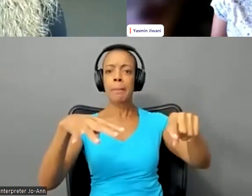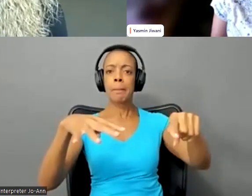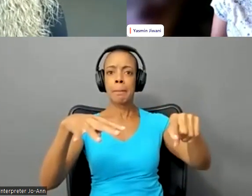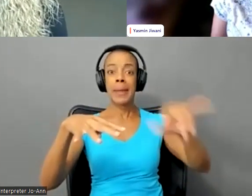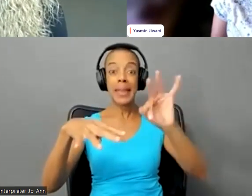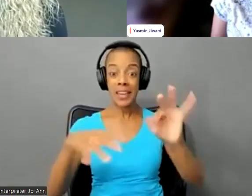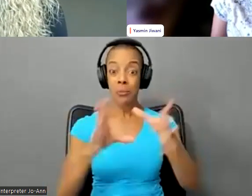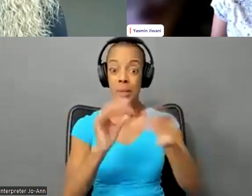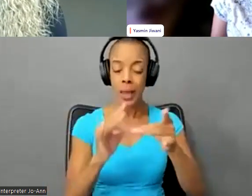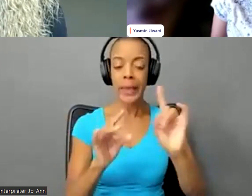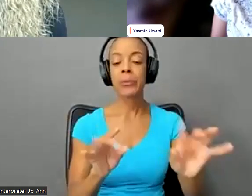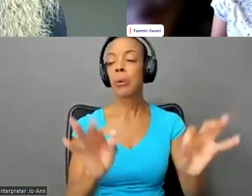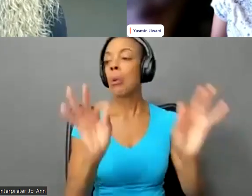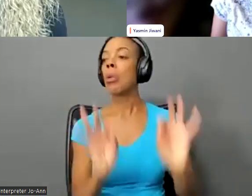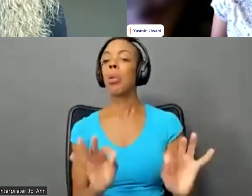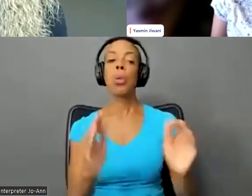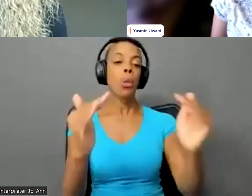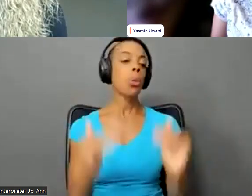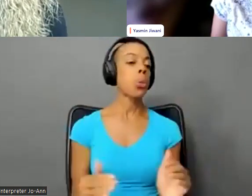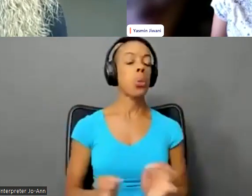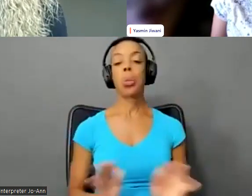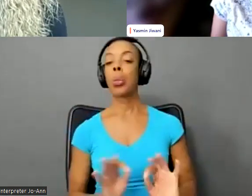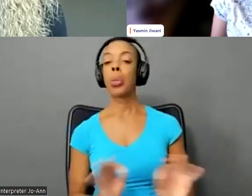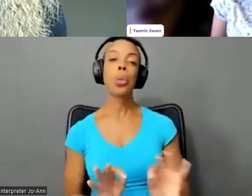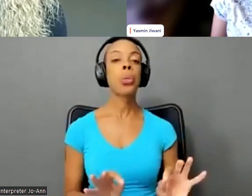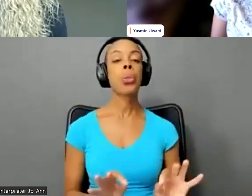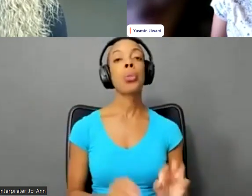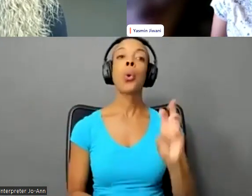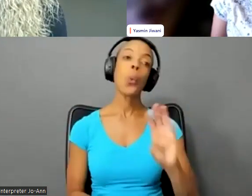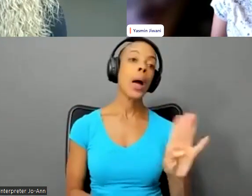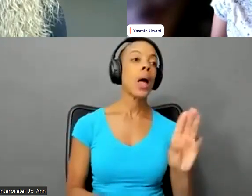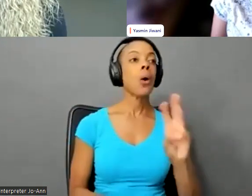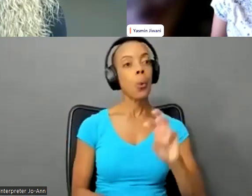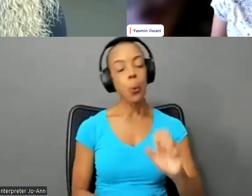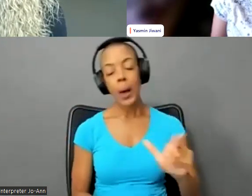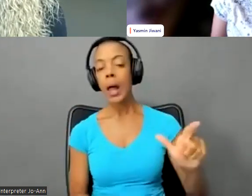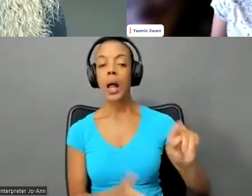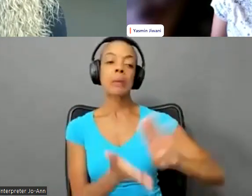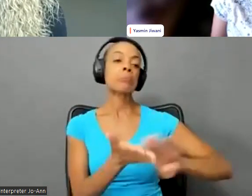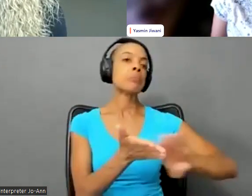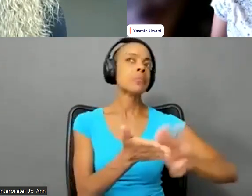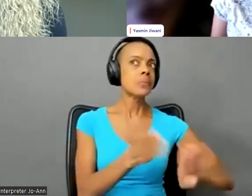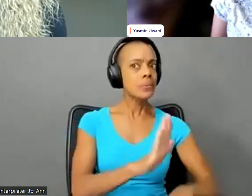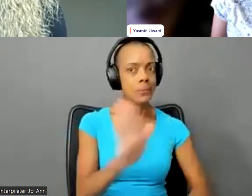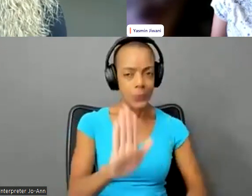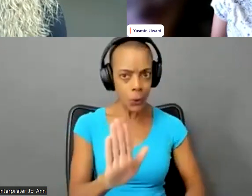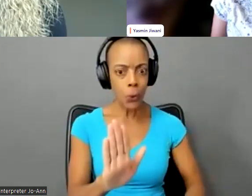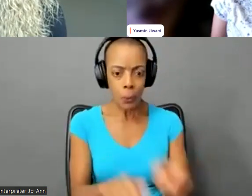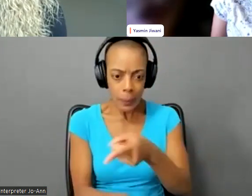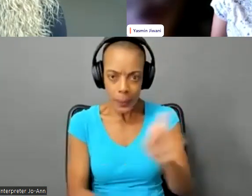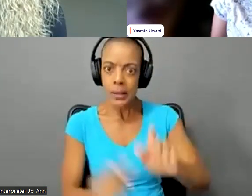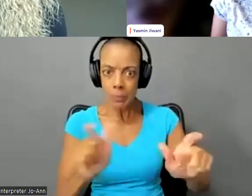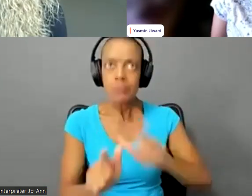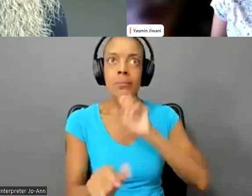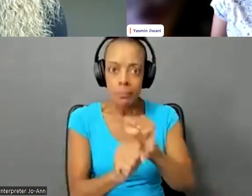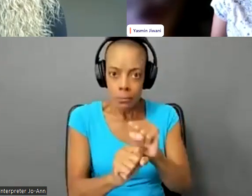role. Versus, again, no, these people are really harming, you know, people in our community, and that's not